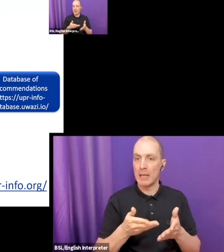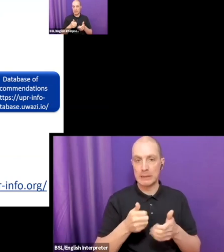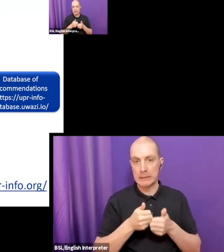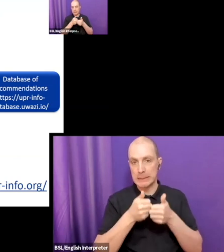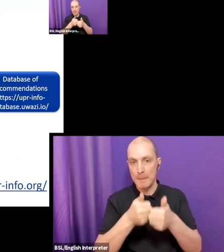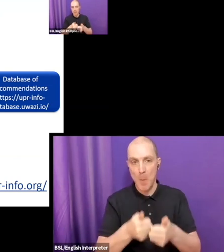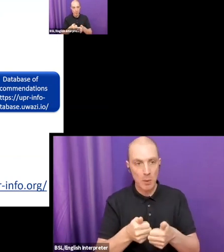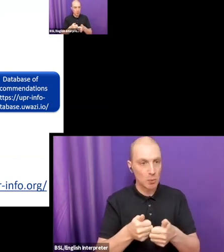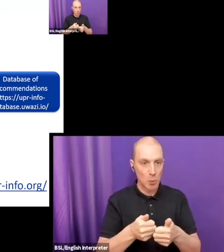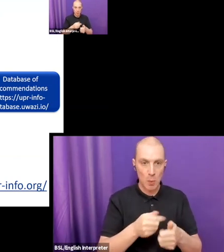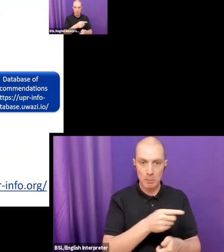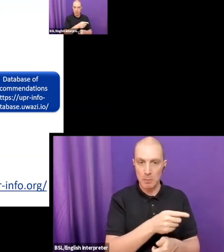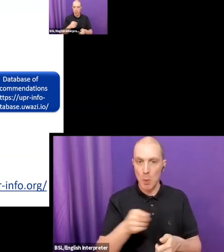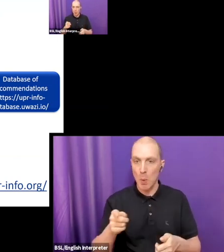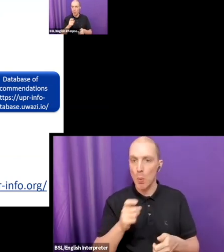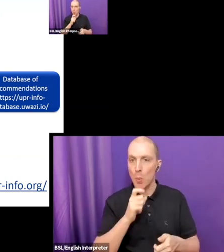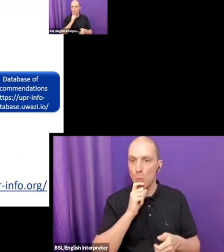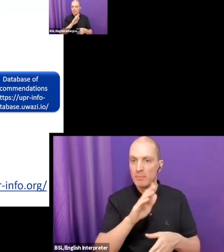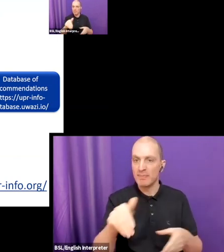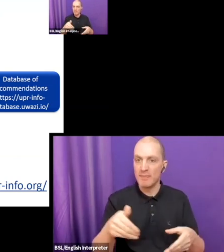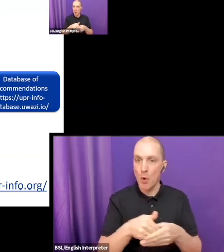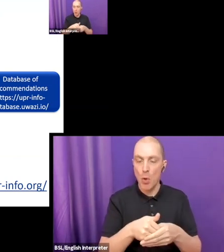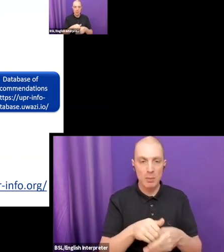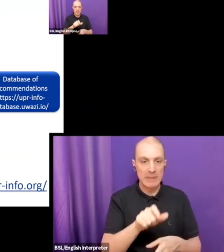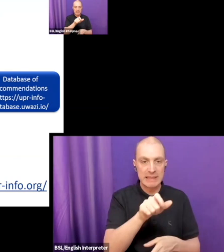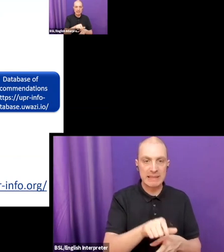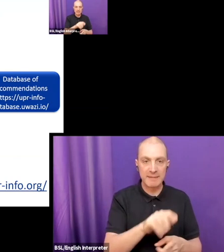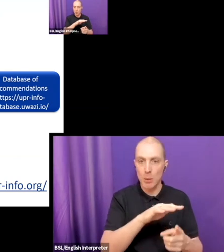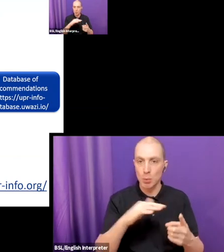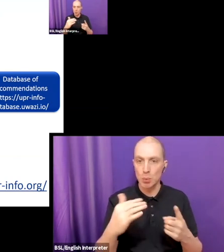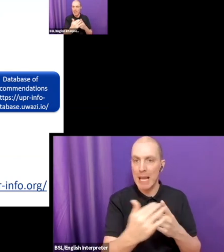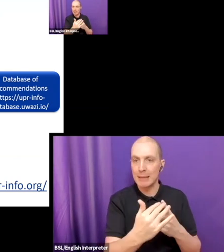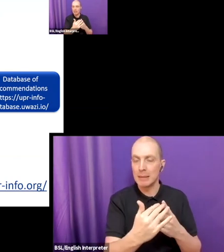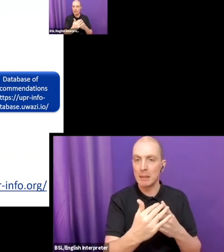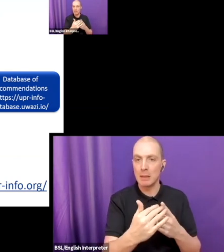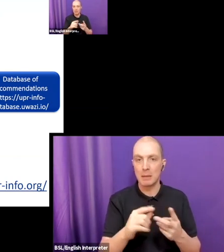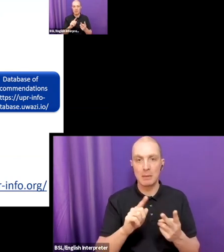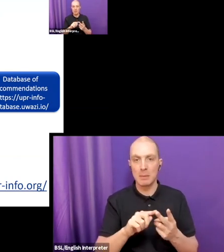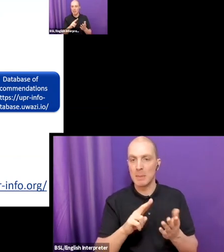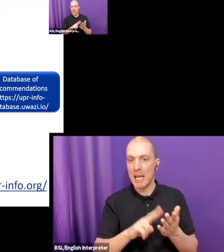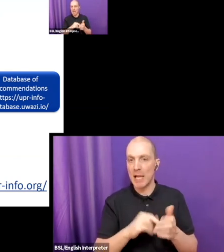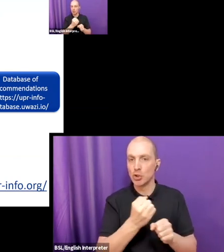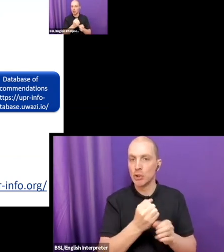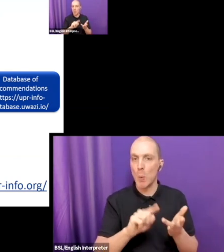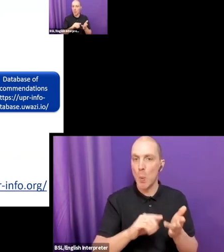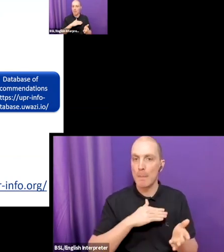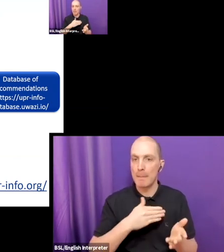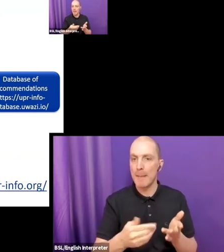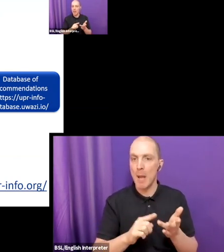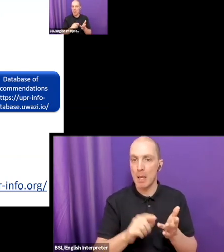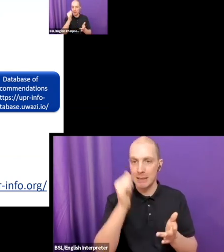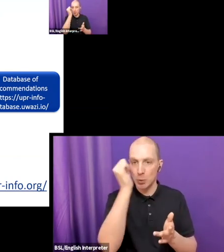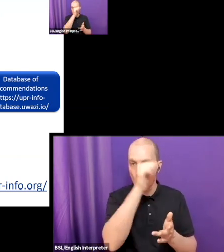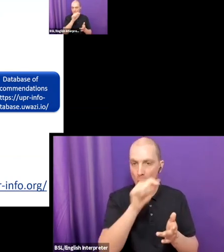the different actors that can be civil society, so members of other NGOs, scholars,